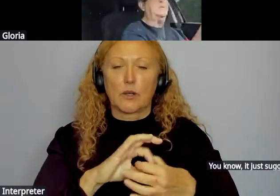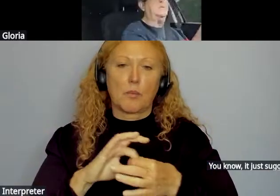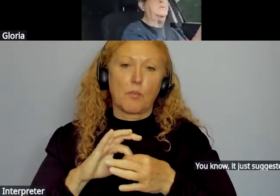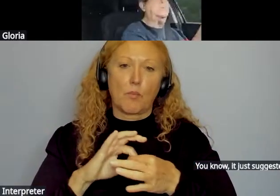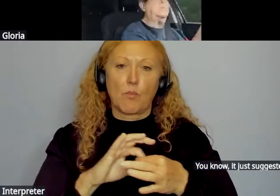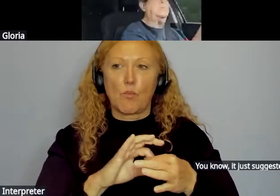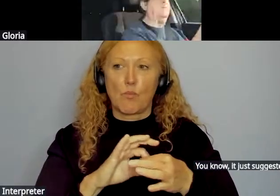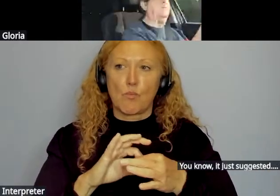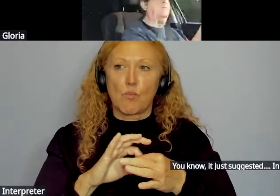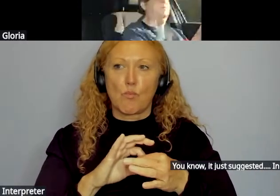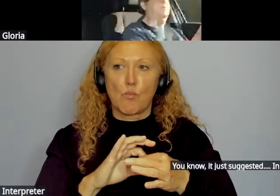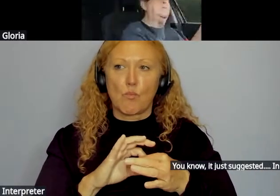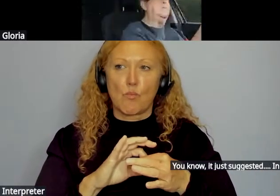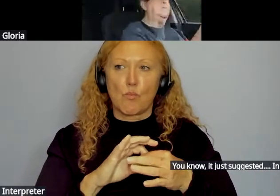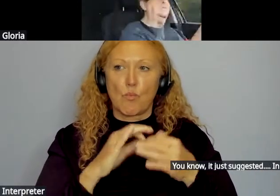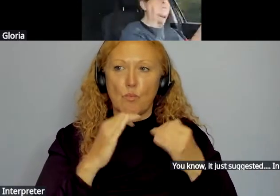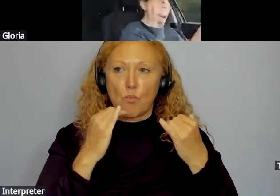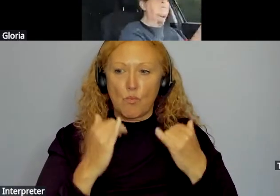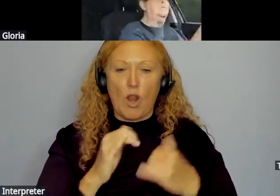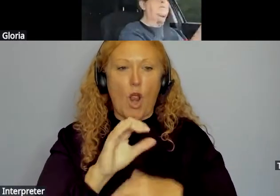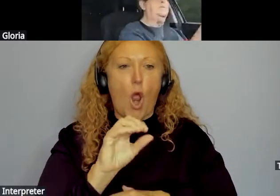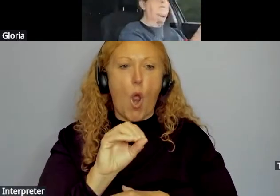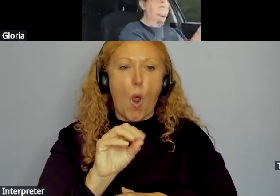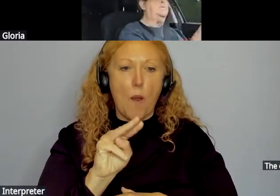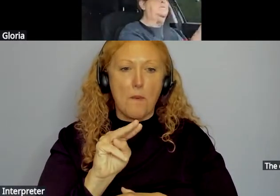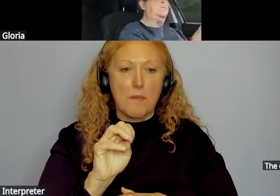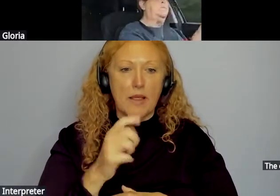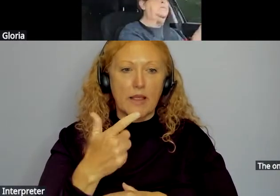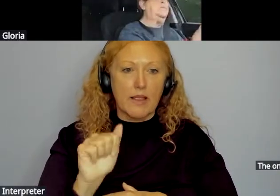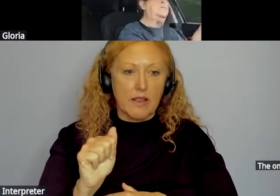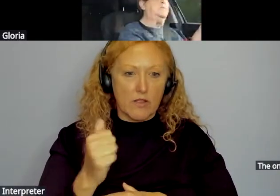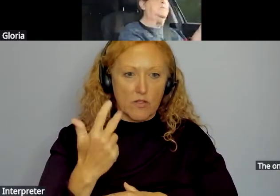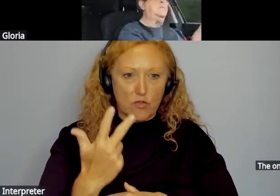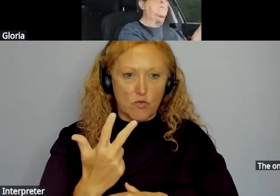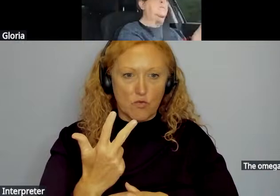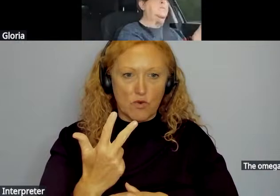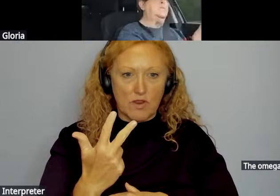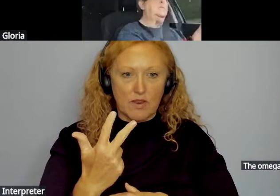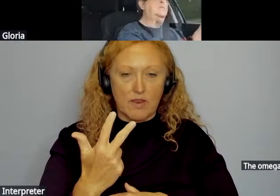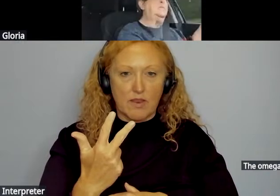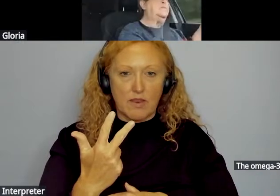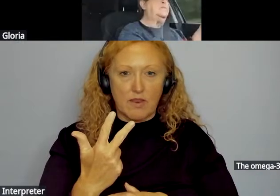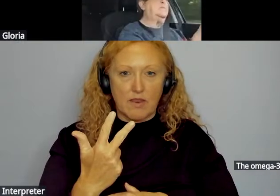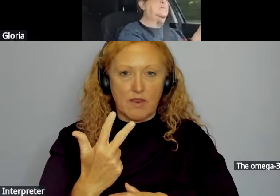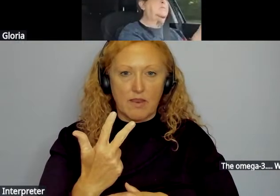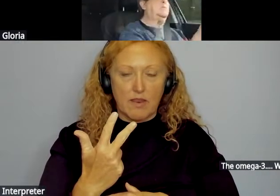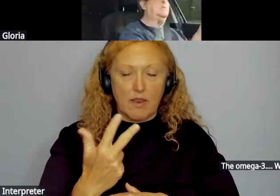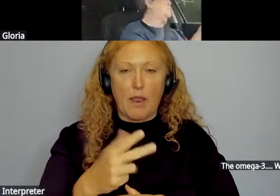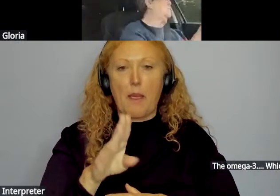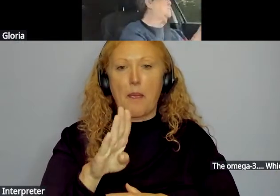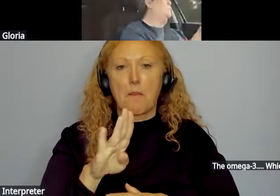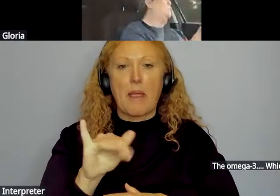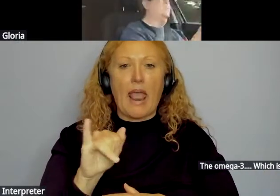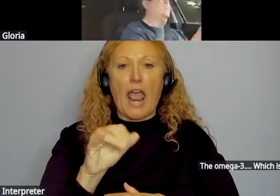using the omega-3, which is I think it's the